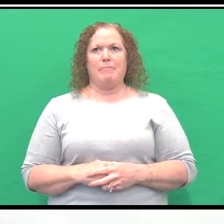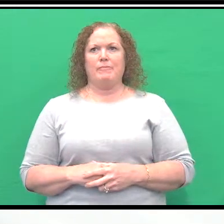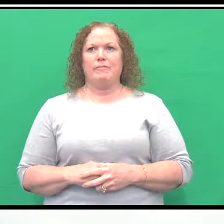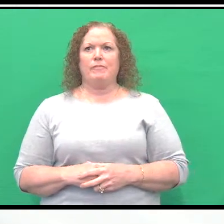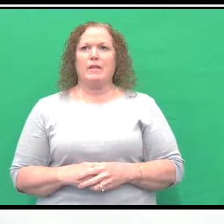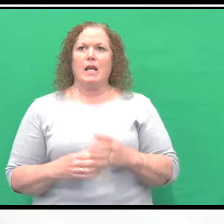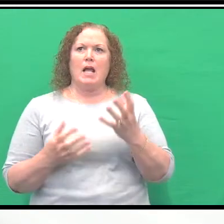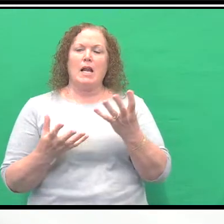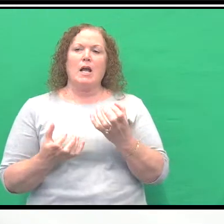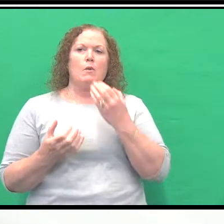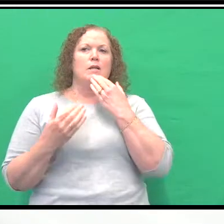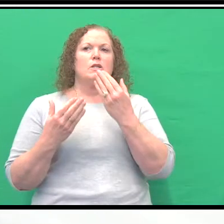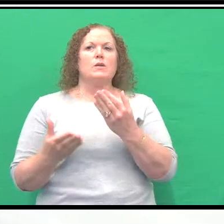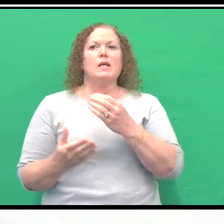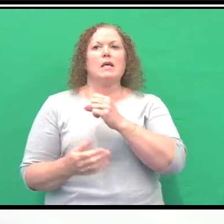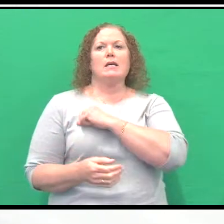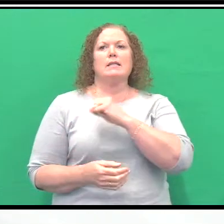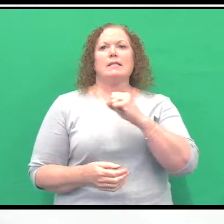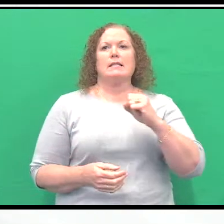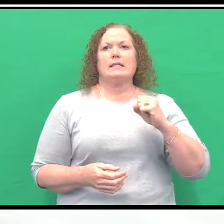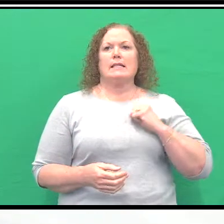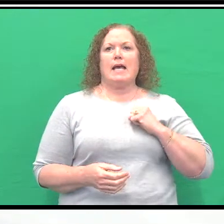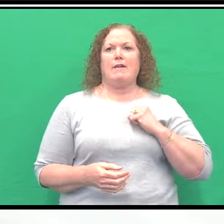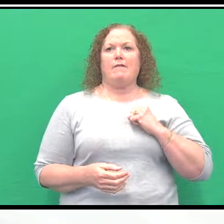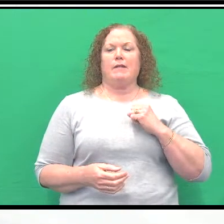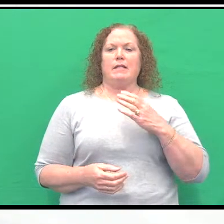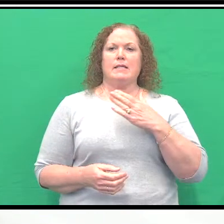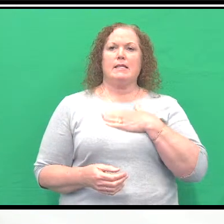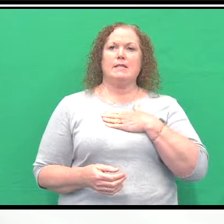staff. I'm going on my 8th year here,